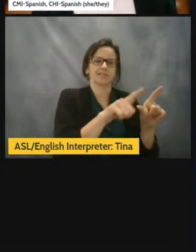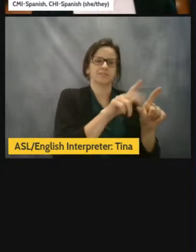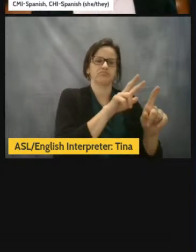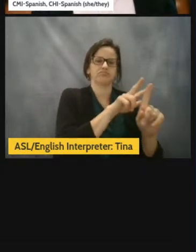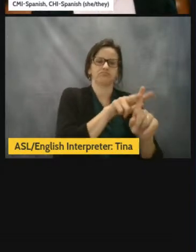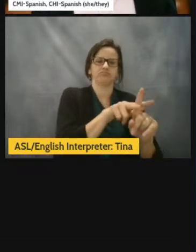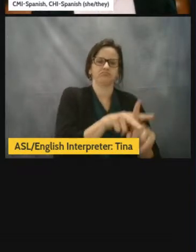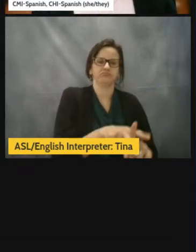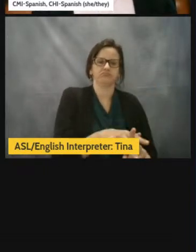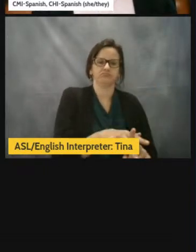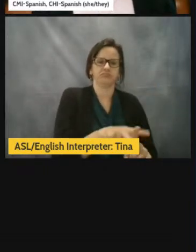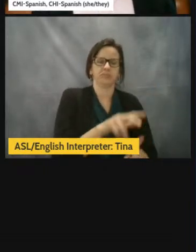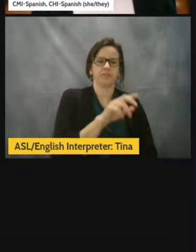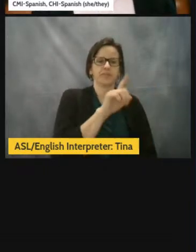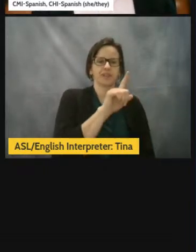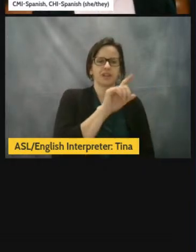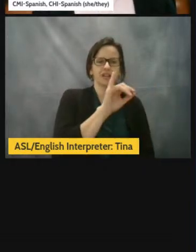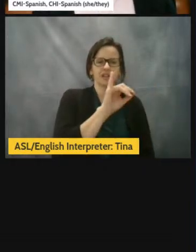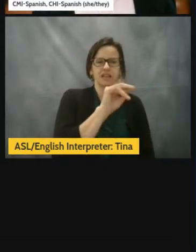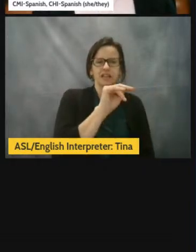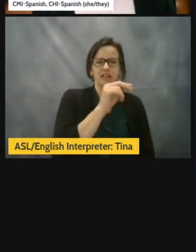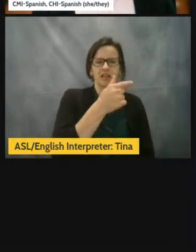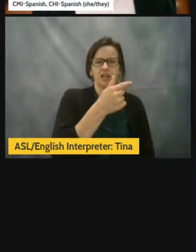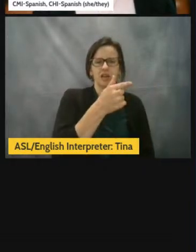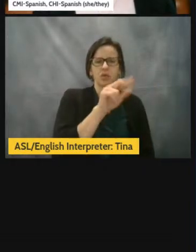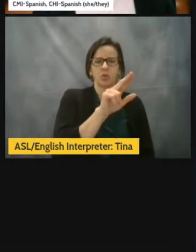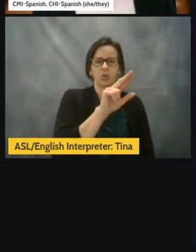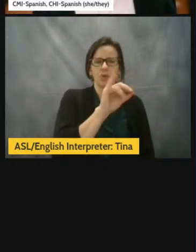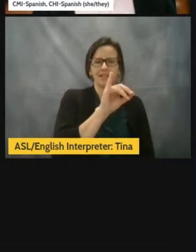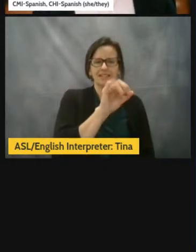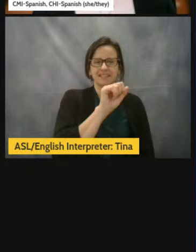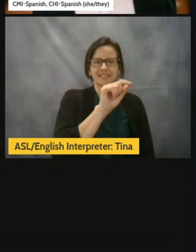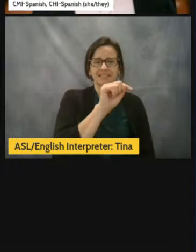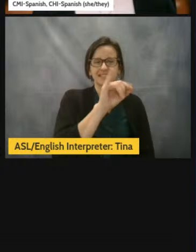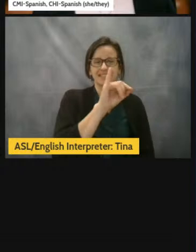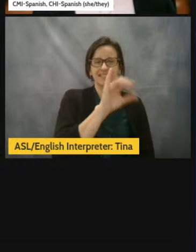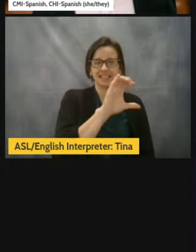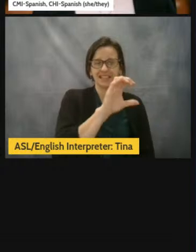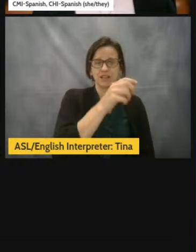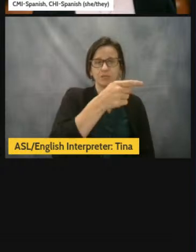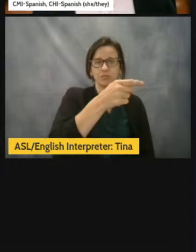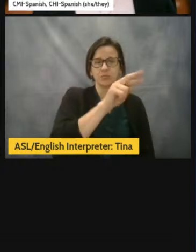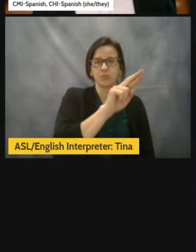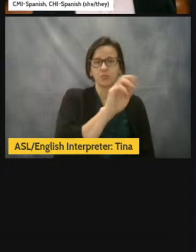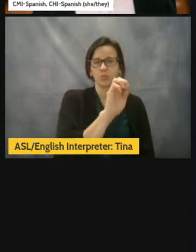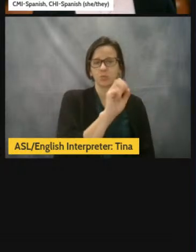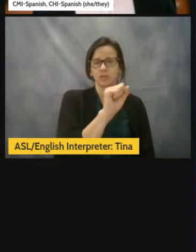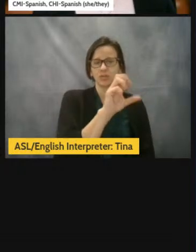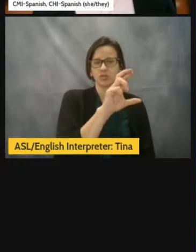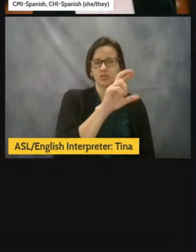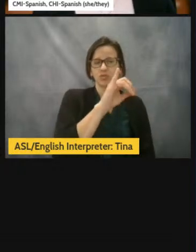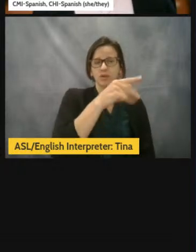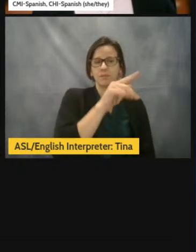I've witnessed and heard about interpreters who correct the people they interpret for or refuse to